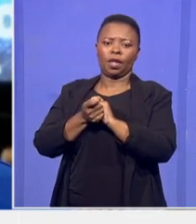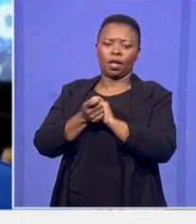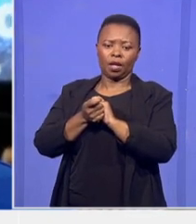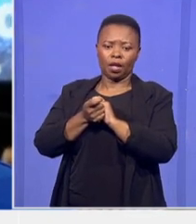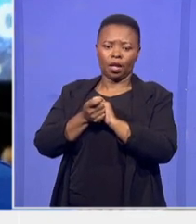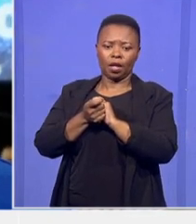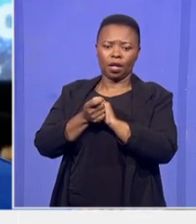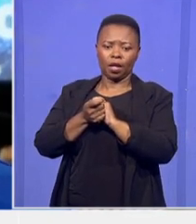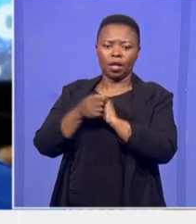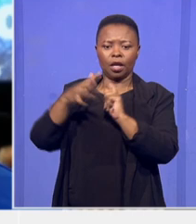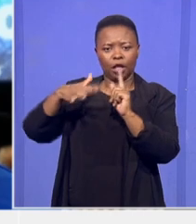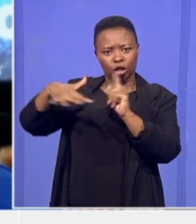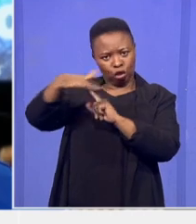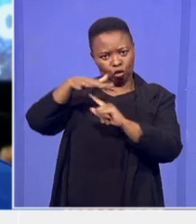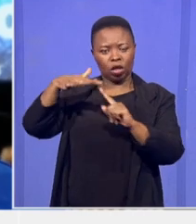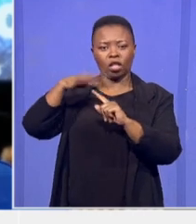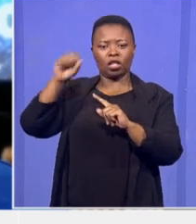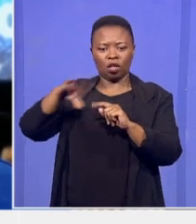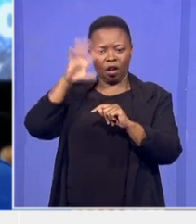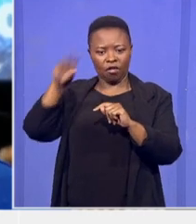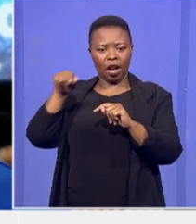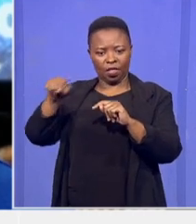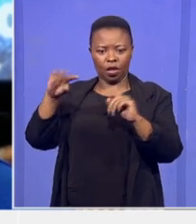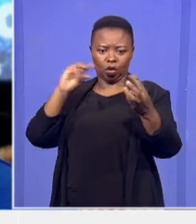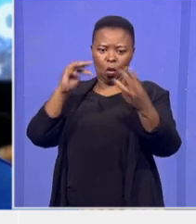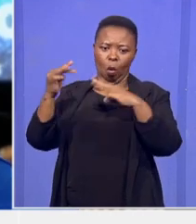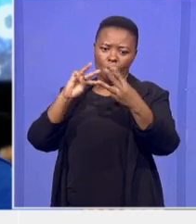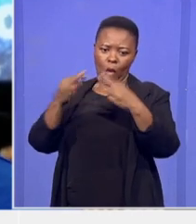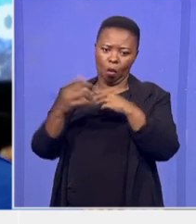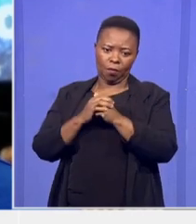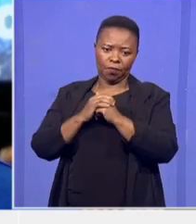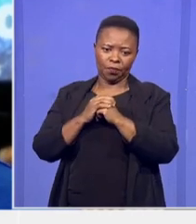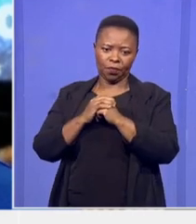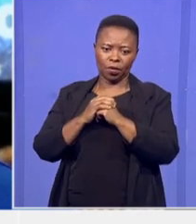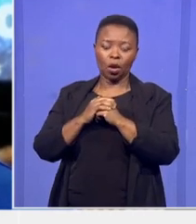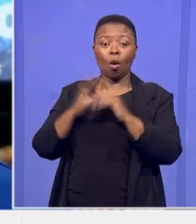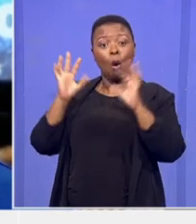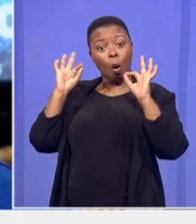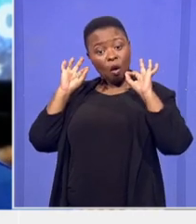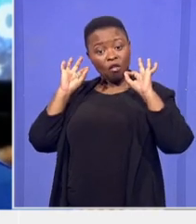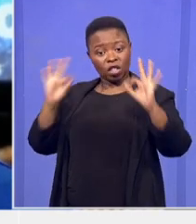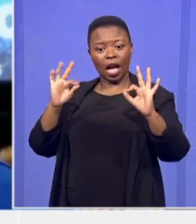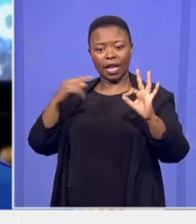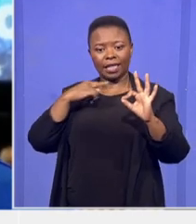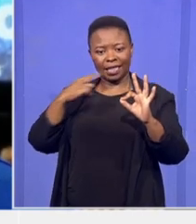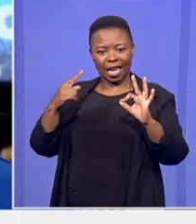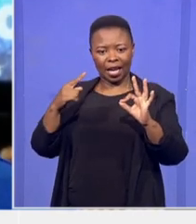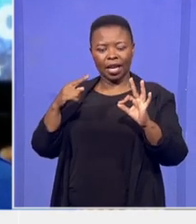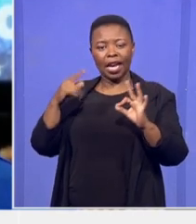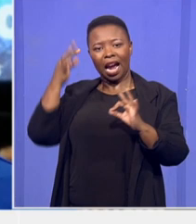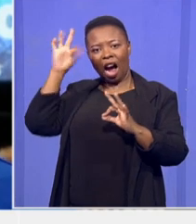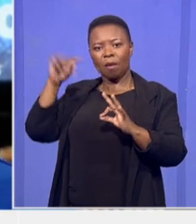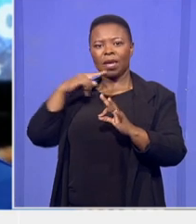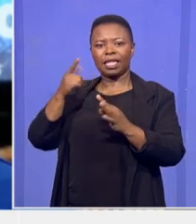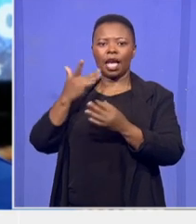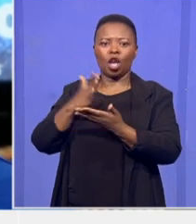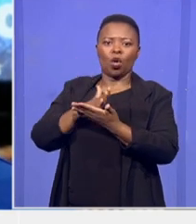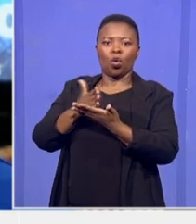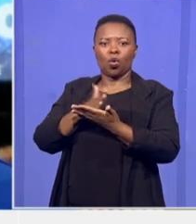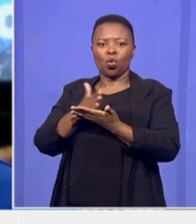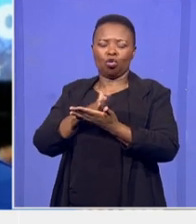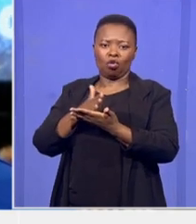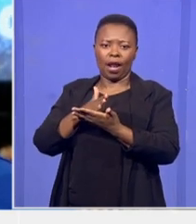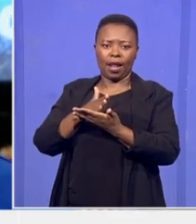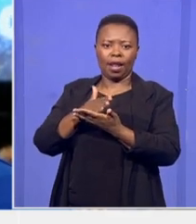this war, with our government officially saying that they have a neutral stance, but then of course in